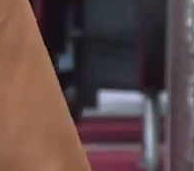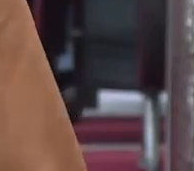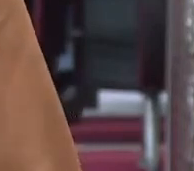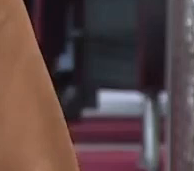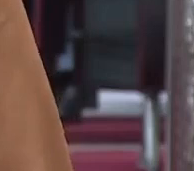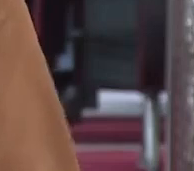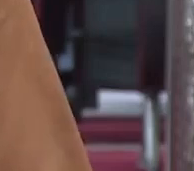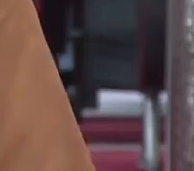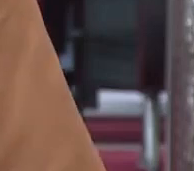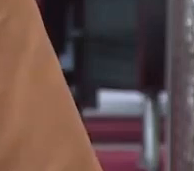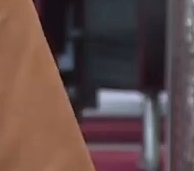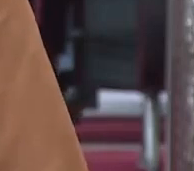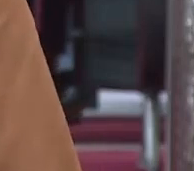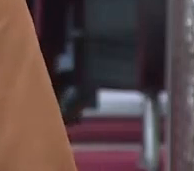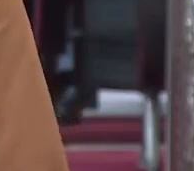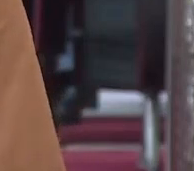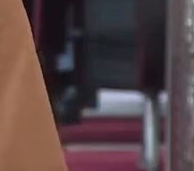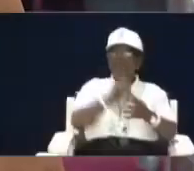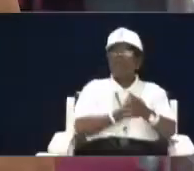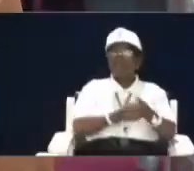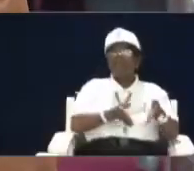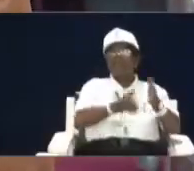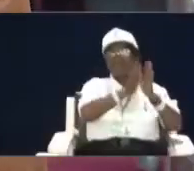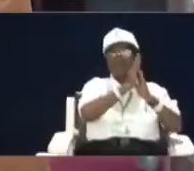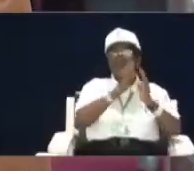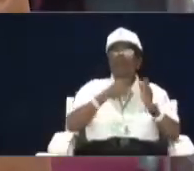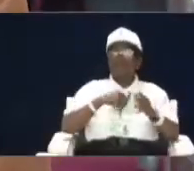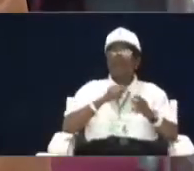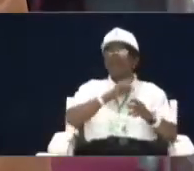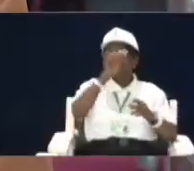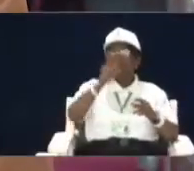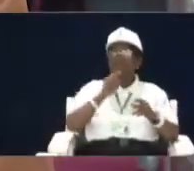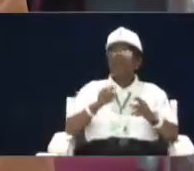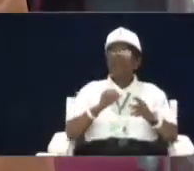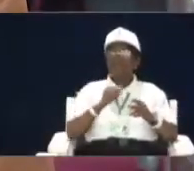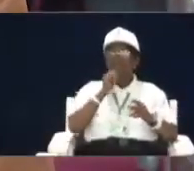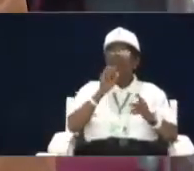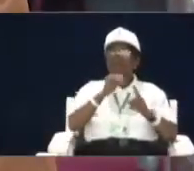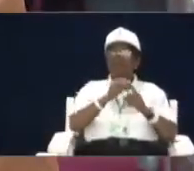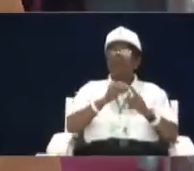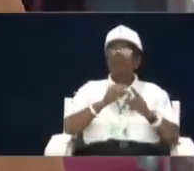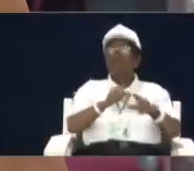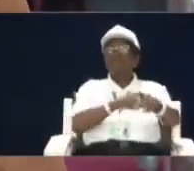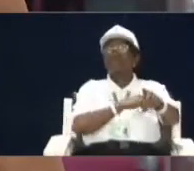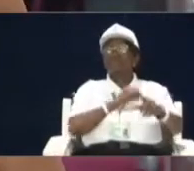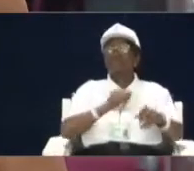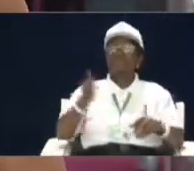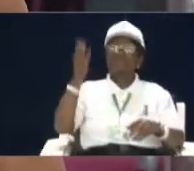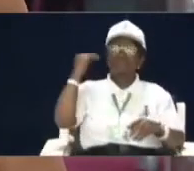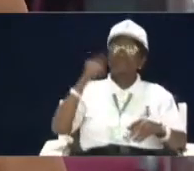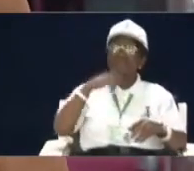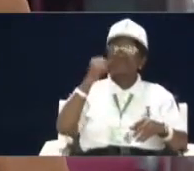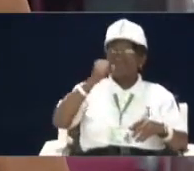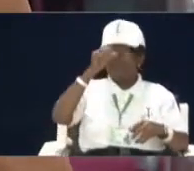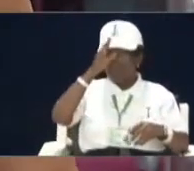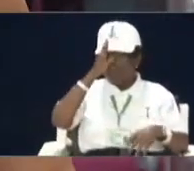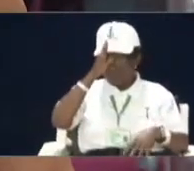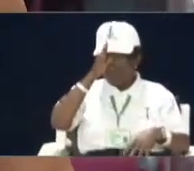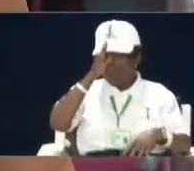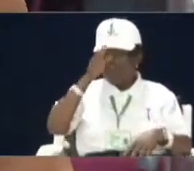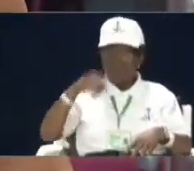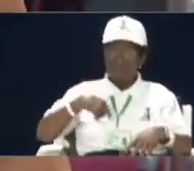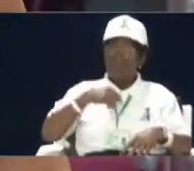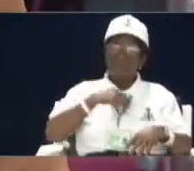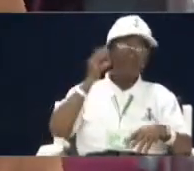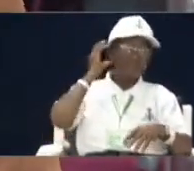One of my sons was asking me a question not too long ago. He said, Daddy, we hear